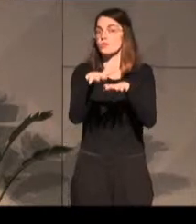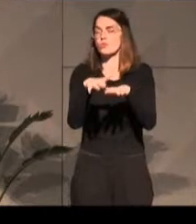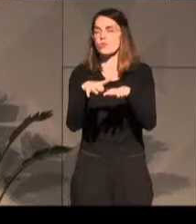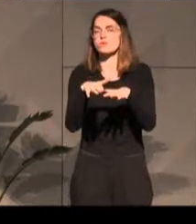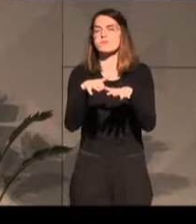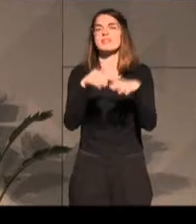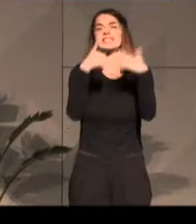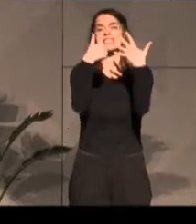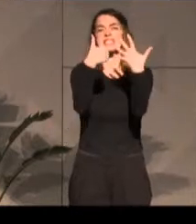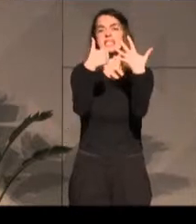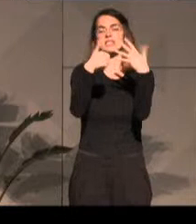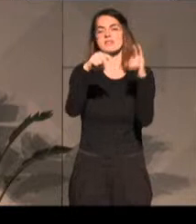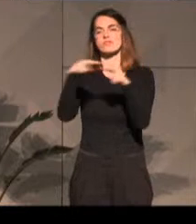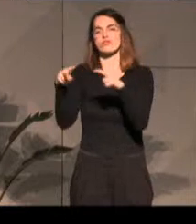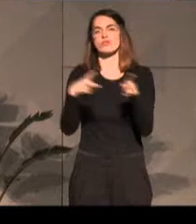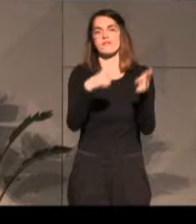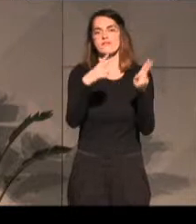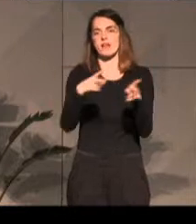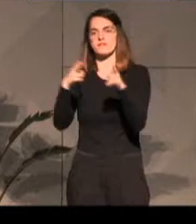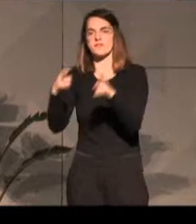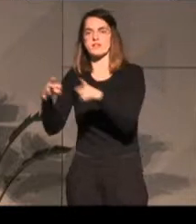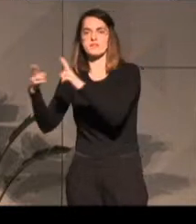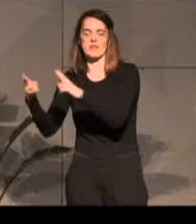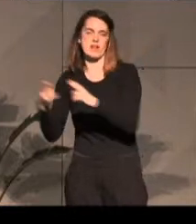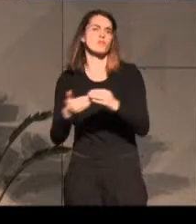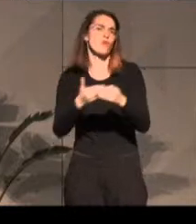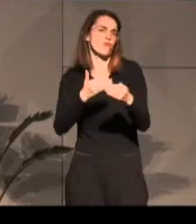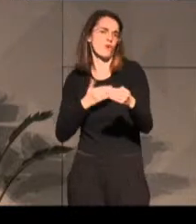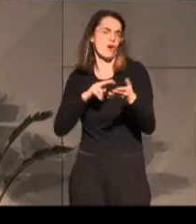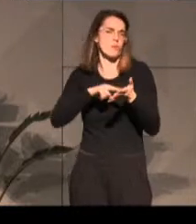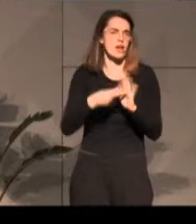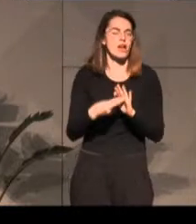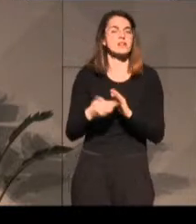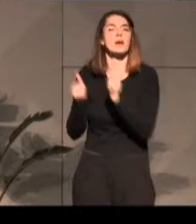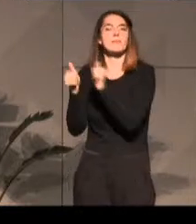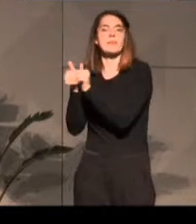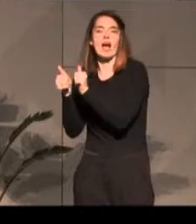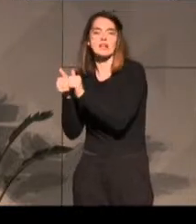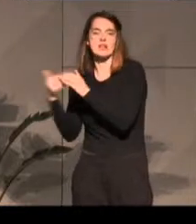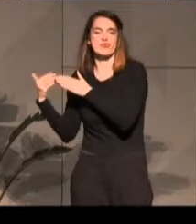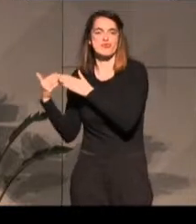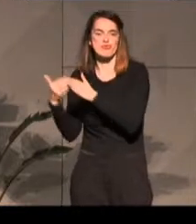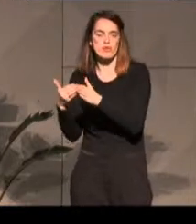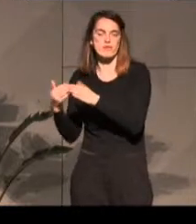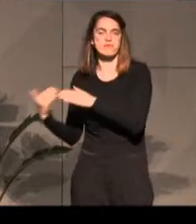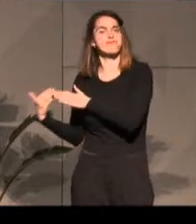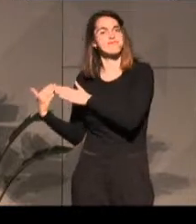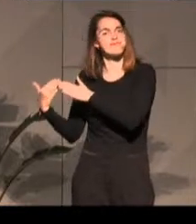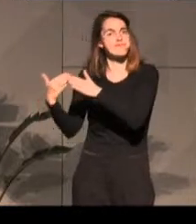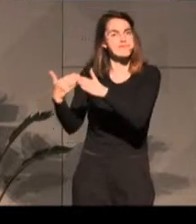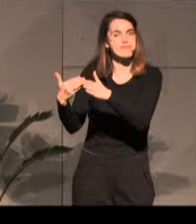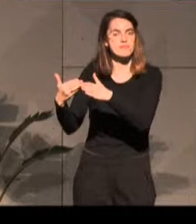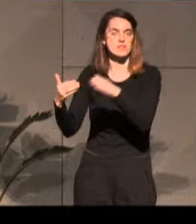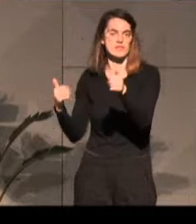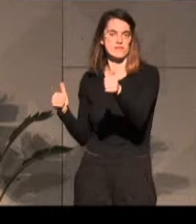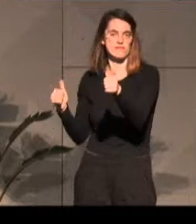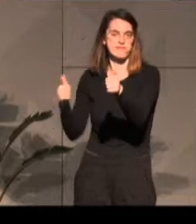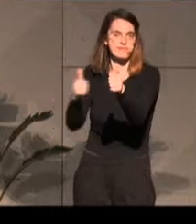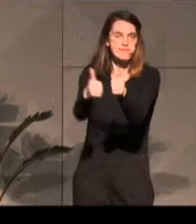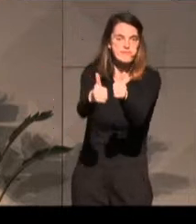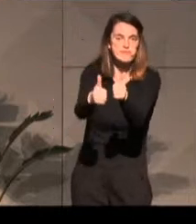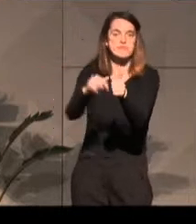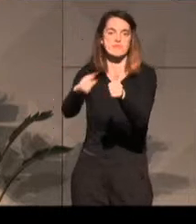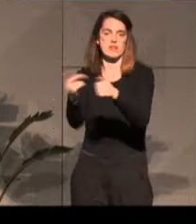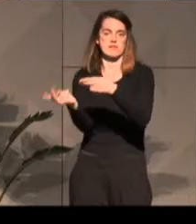expedition, we had 6 different phases of planning, and in between we were supplied by our partner icebreakers.